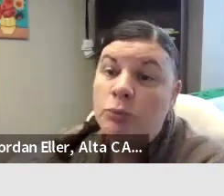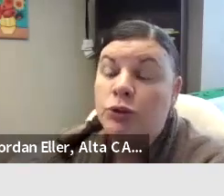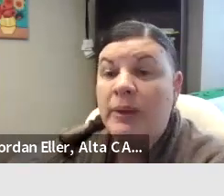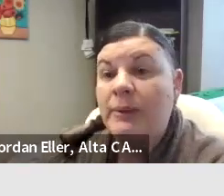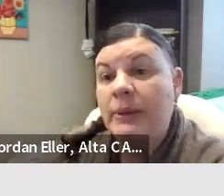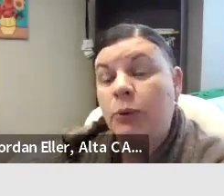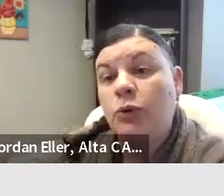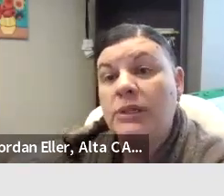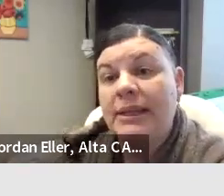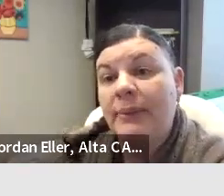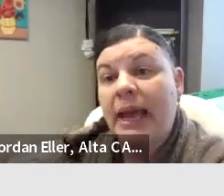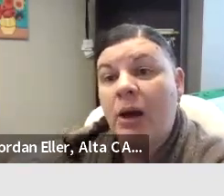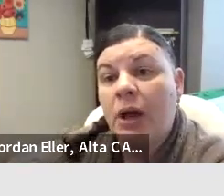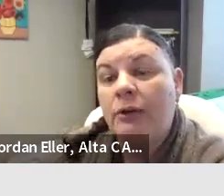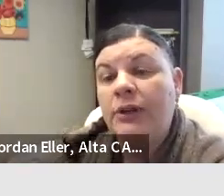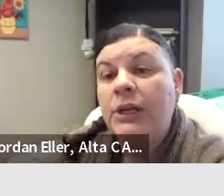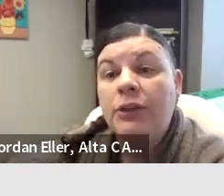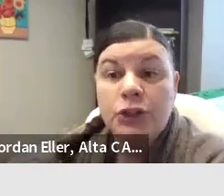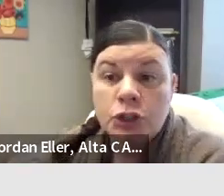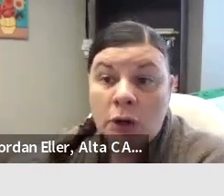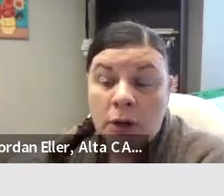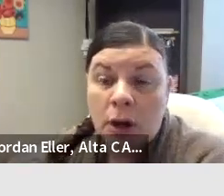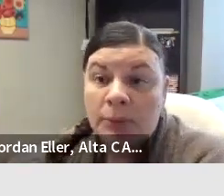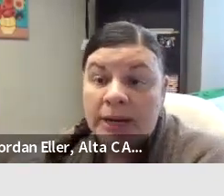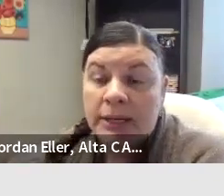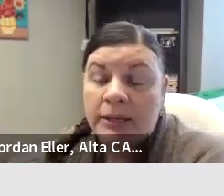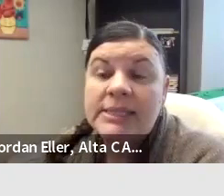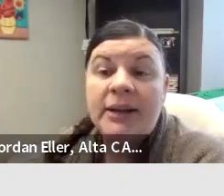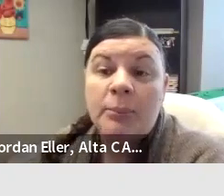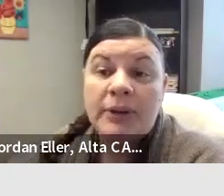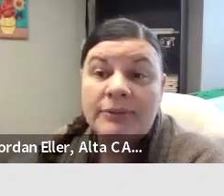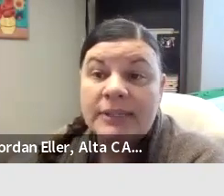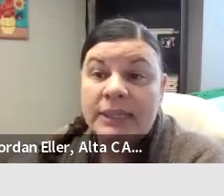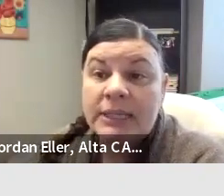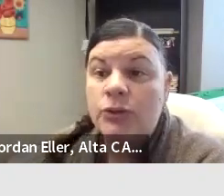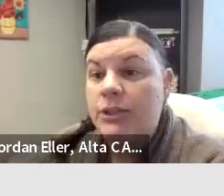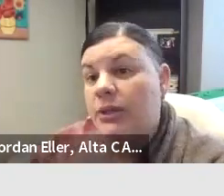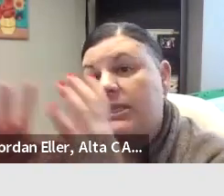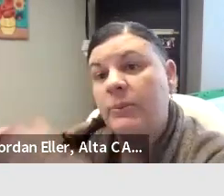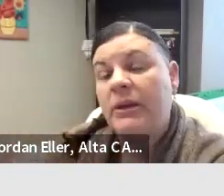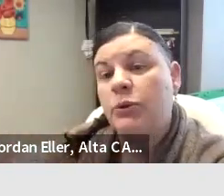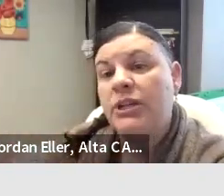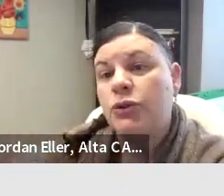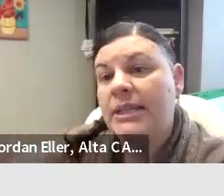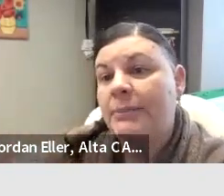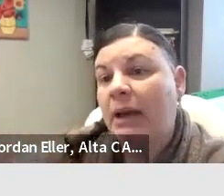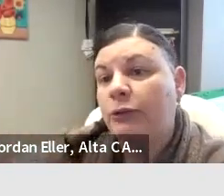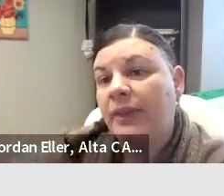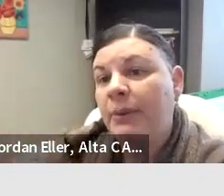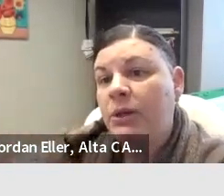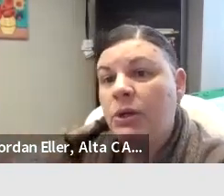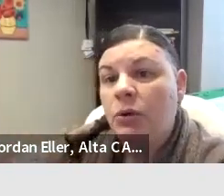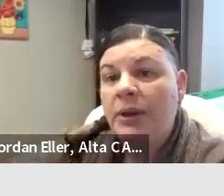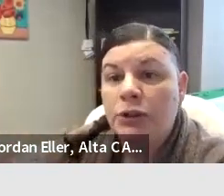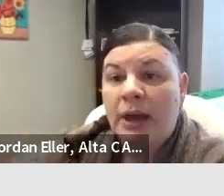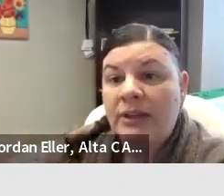crisis homes, or maybe people who are stepping out of the state operated facilities, right? So this could be a potential step down for